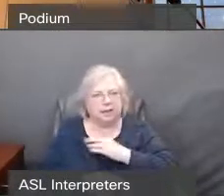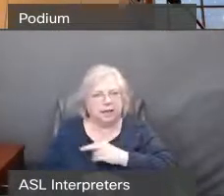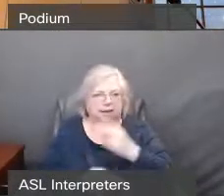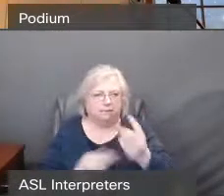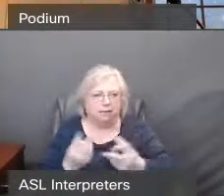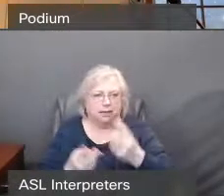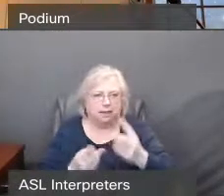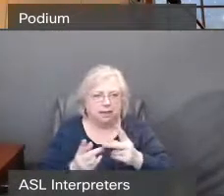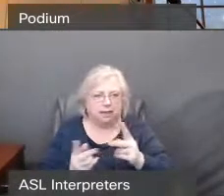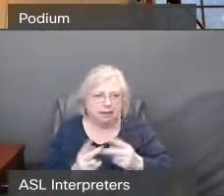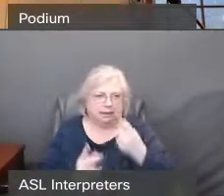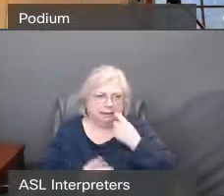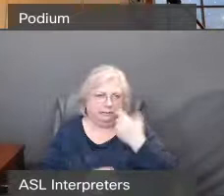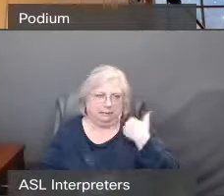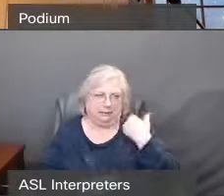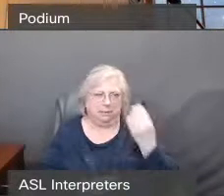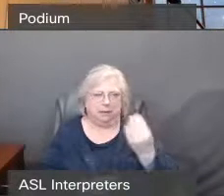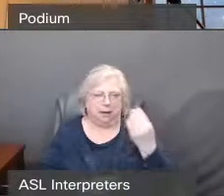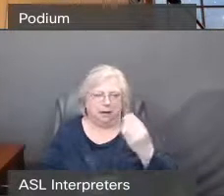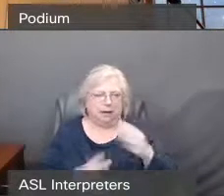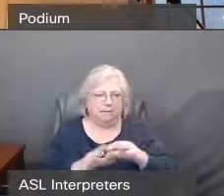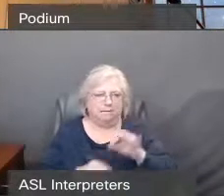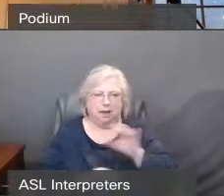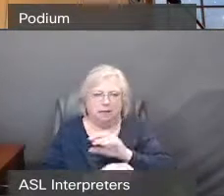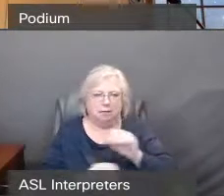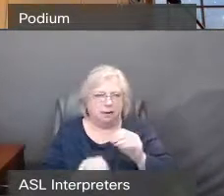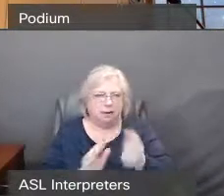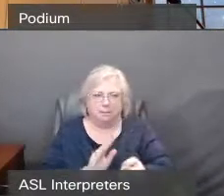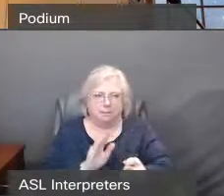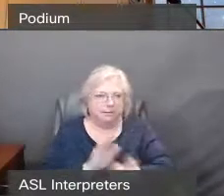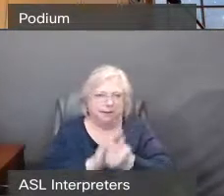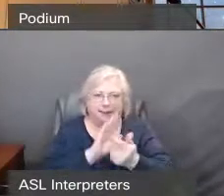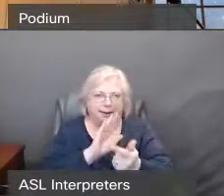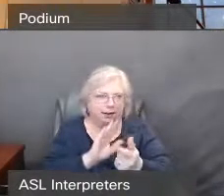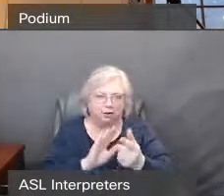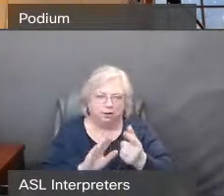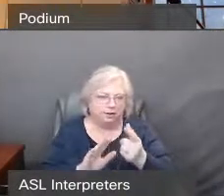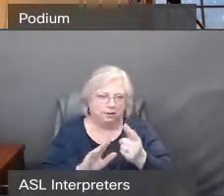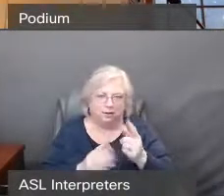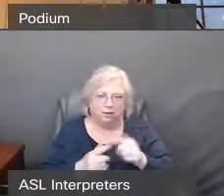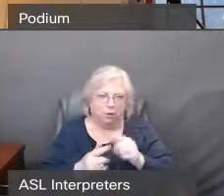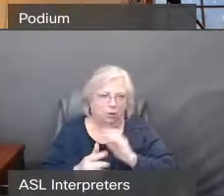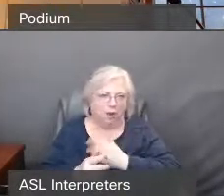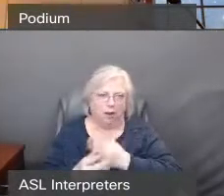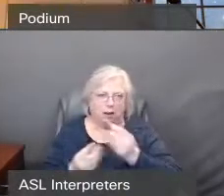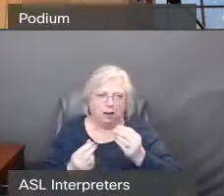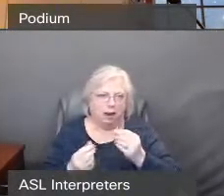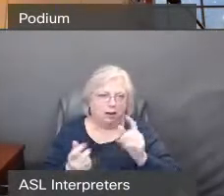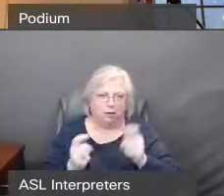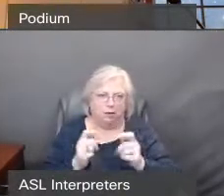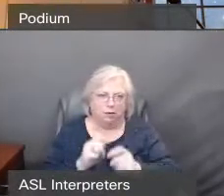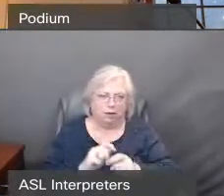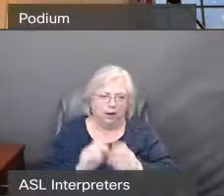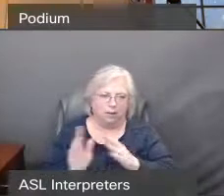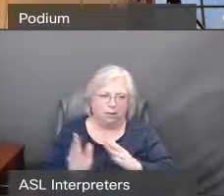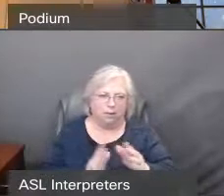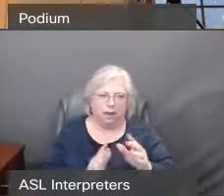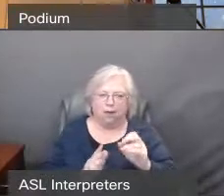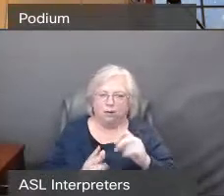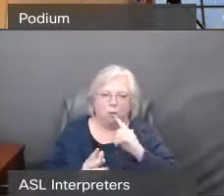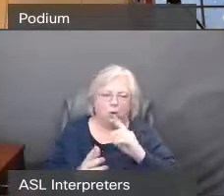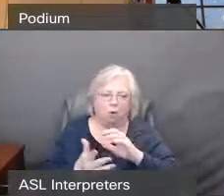visited the site Monday and did not find any violations to our land alteration or our grading